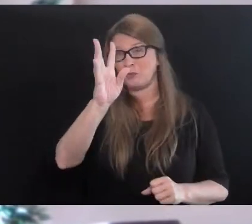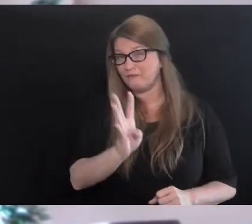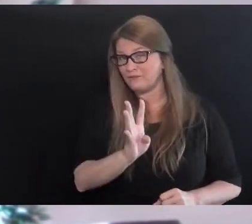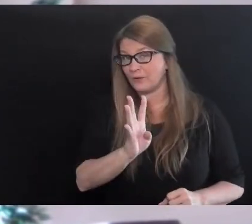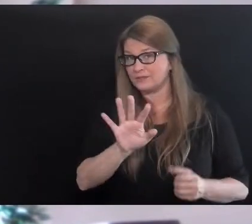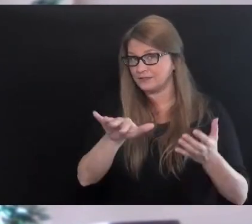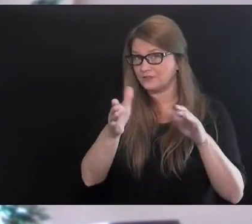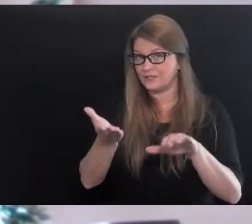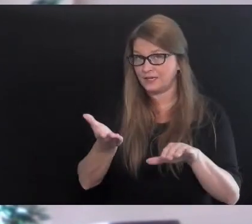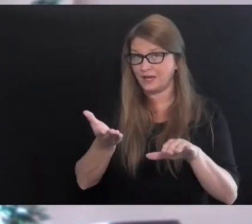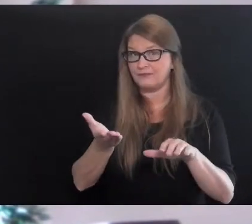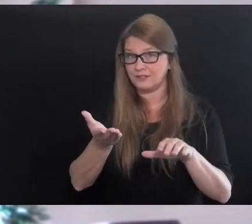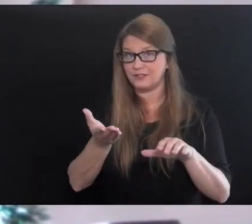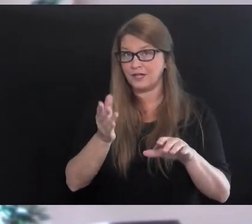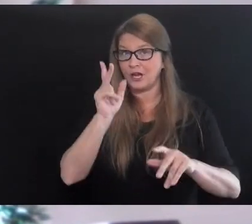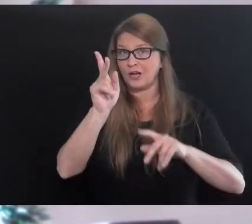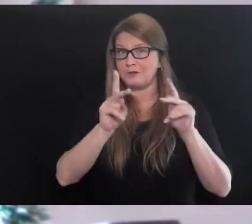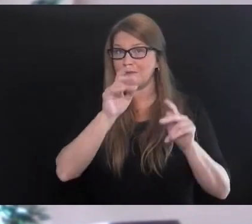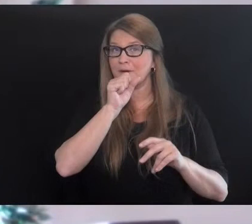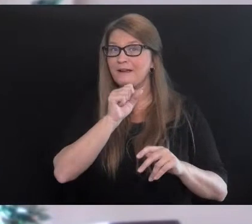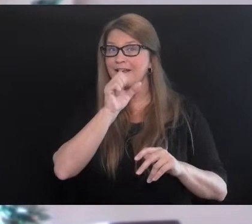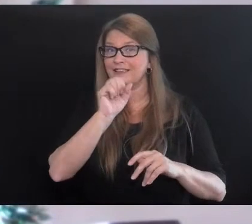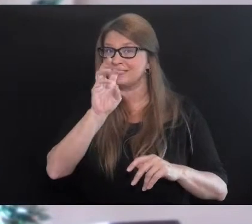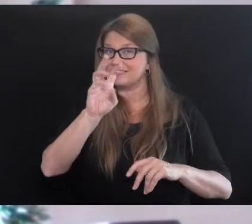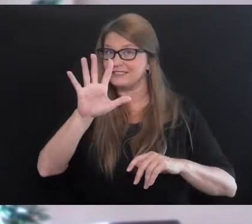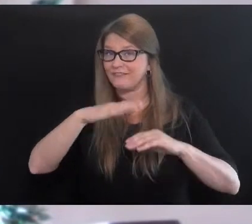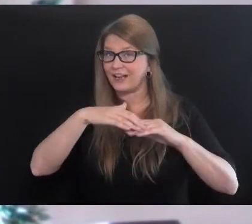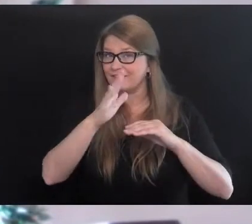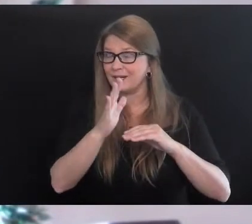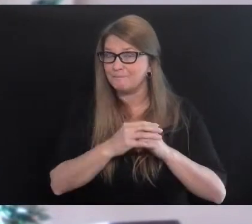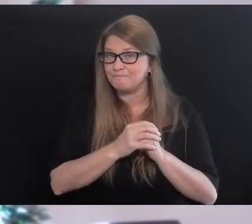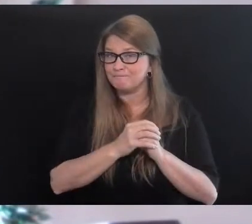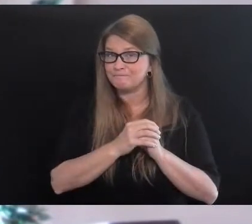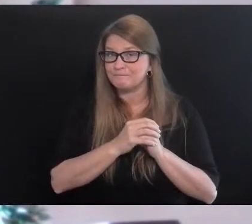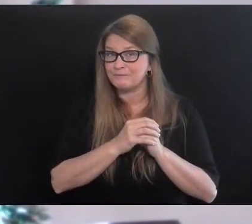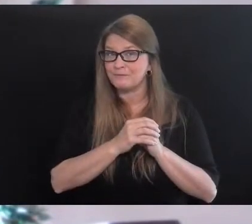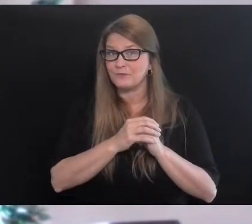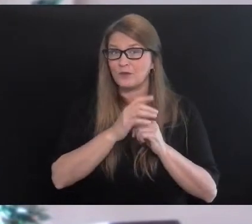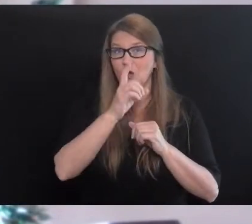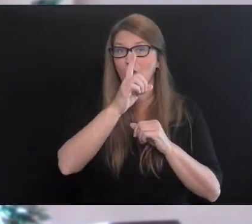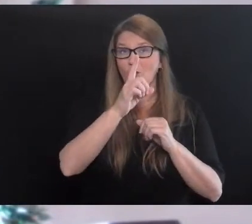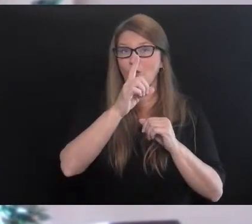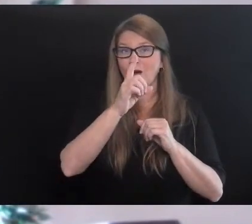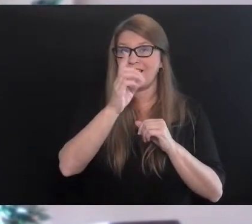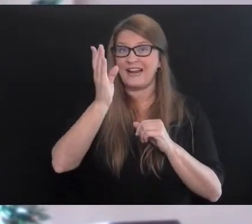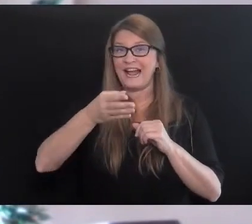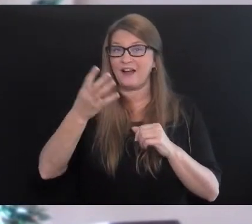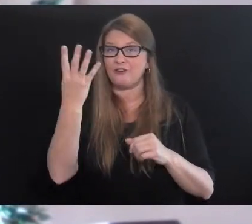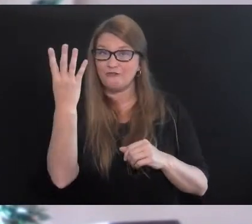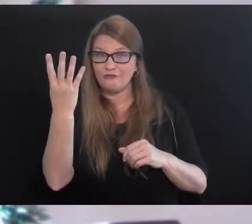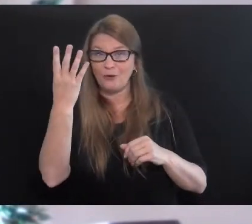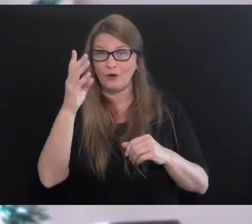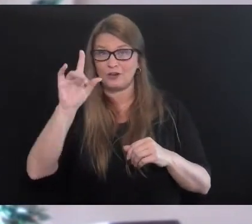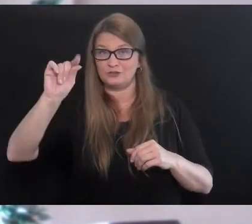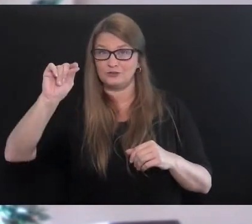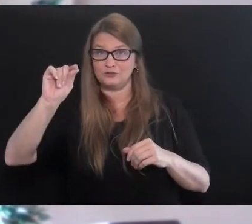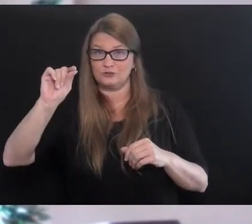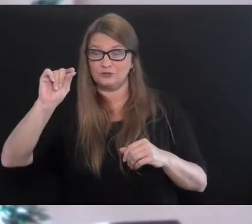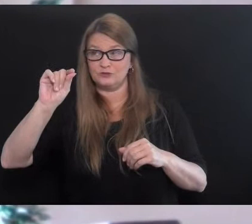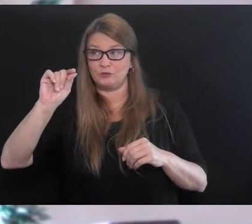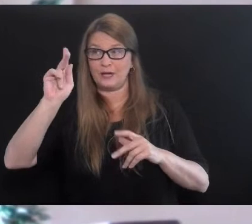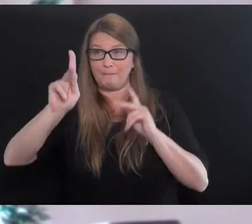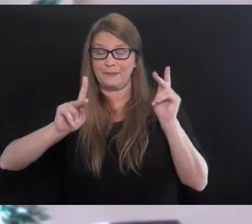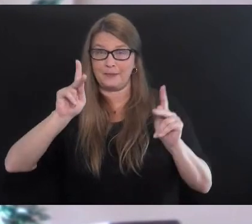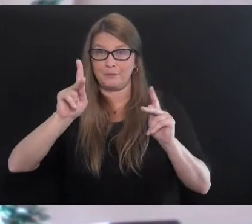our deaths are in people over 65 years old. 1 out of every 420 people in the U.S.